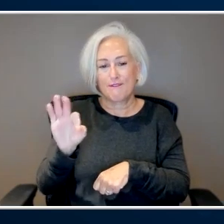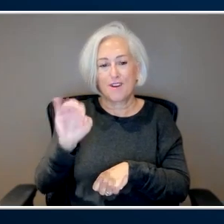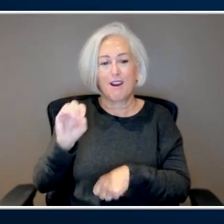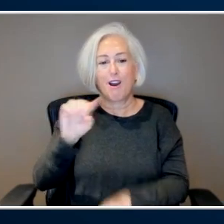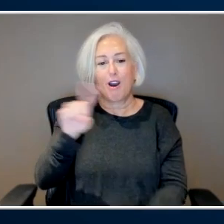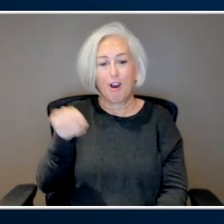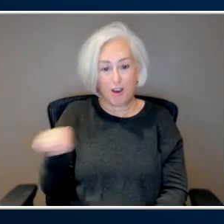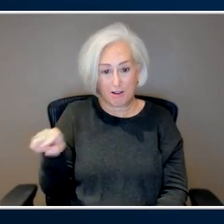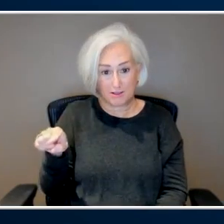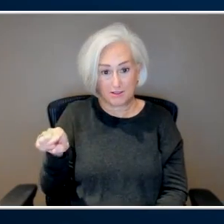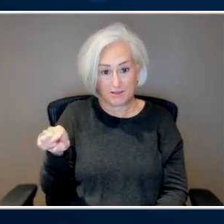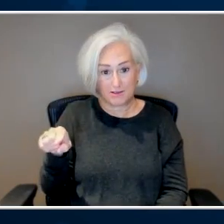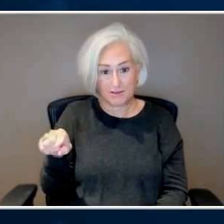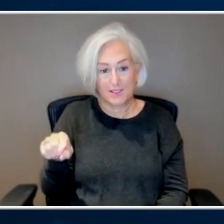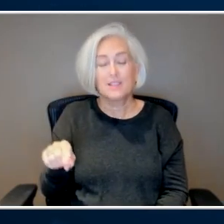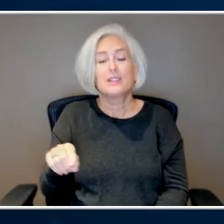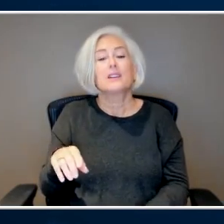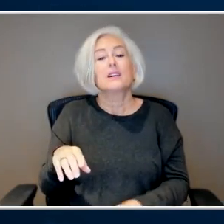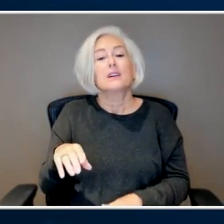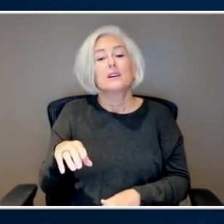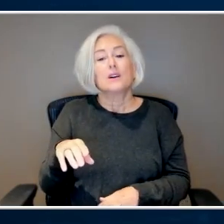between the two, one was